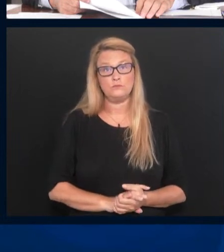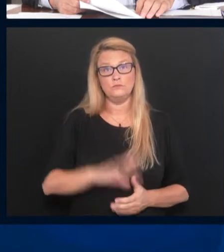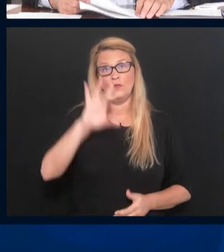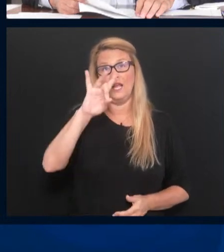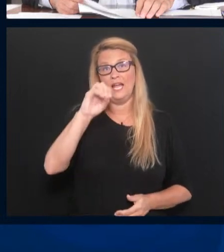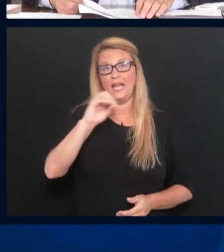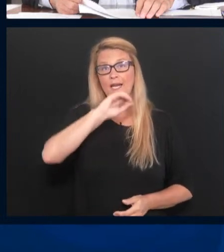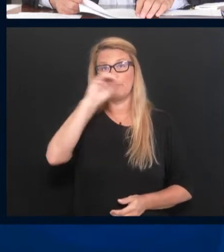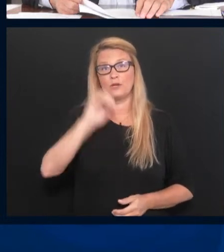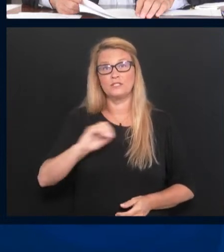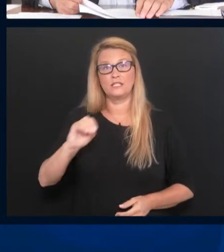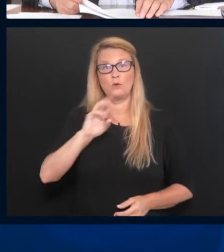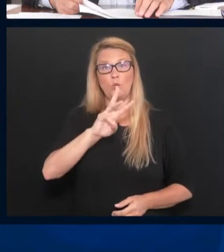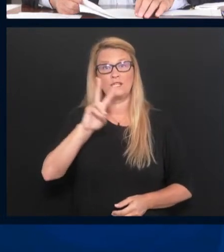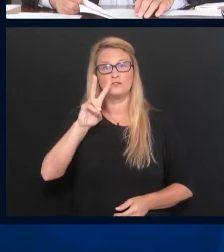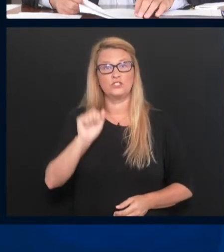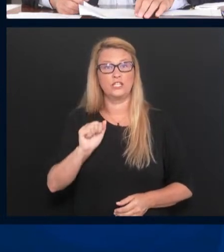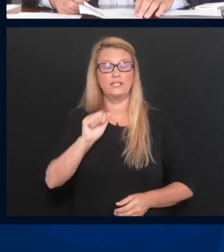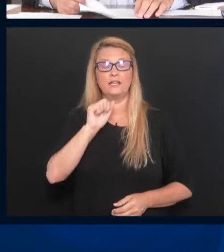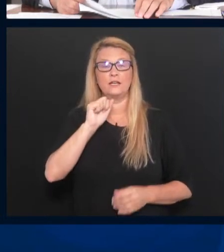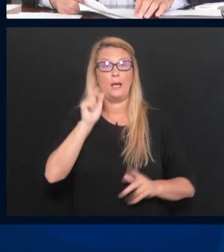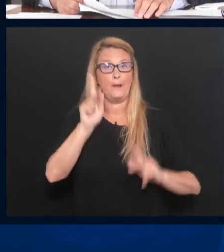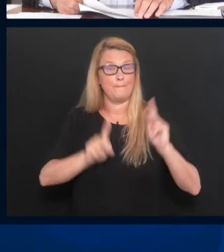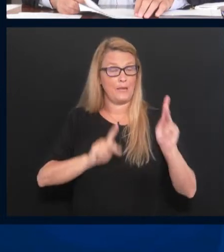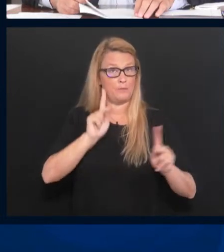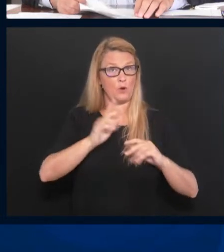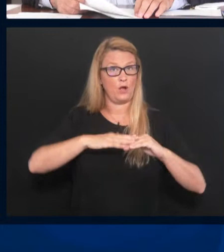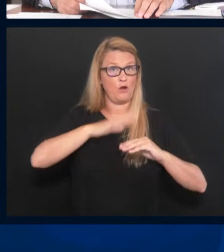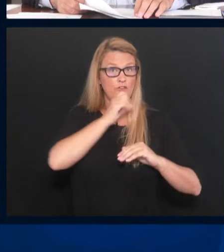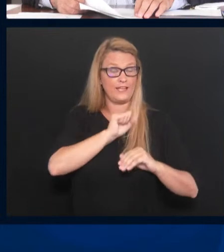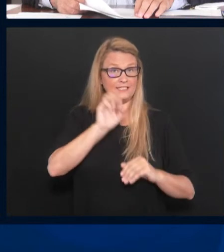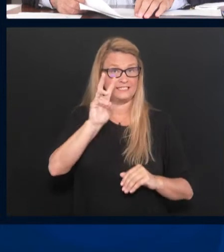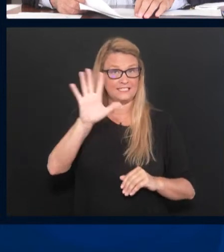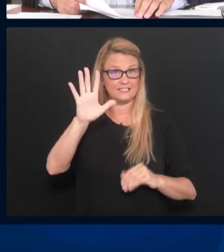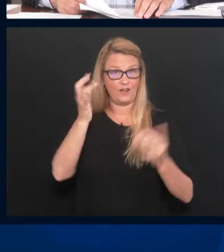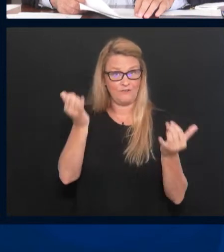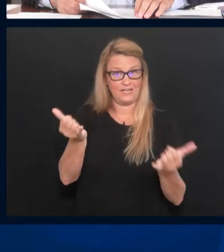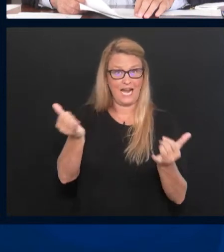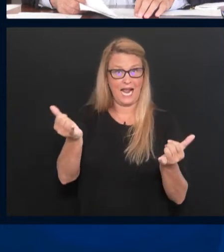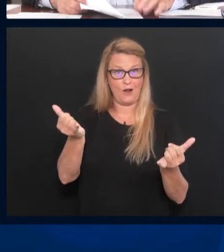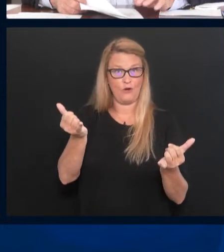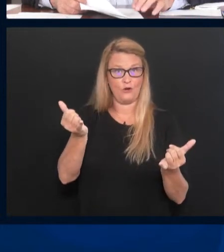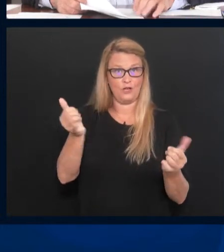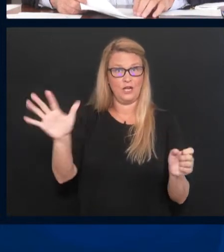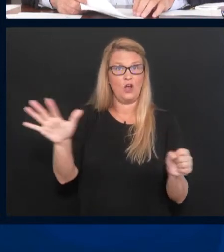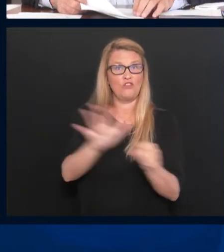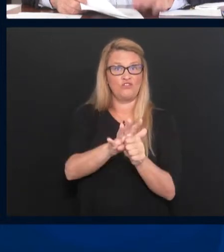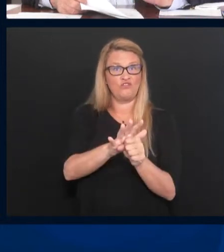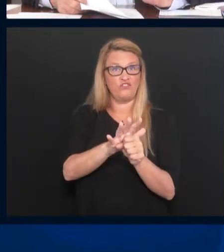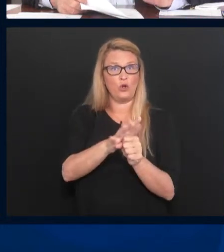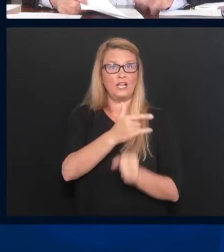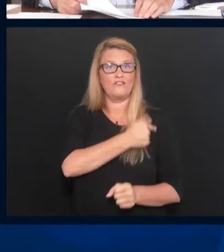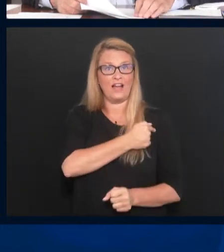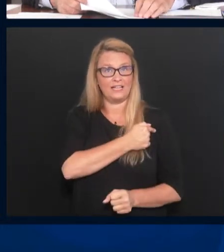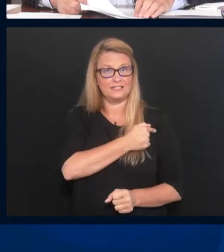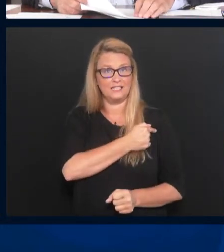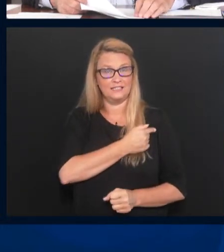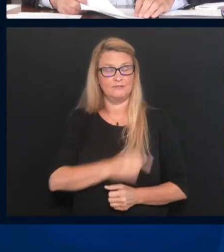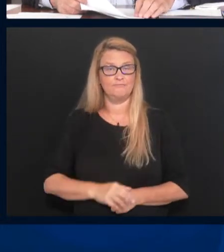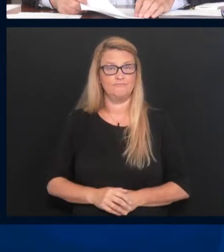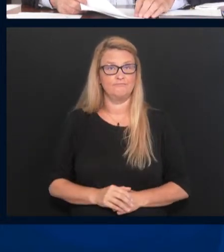80% of the West Virginia residents that are over the age of 65 years old now are fully vaccinated, had both their